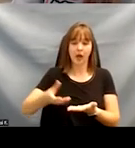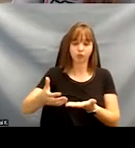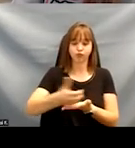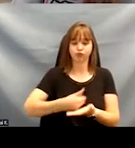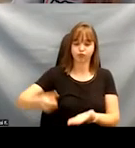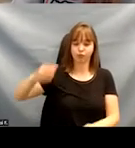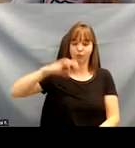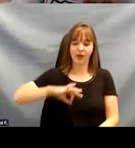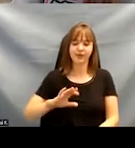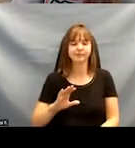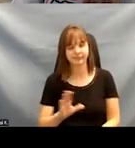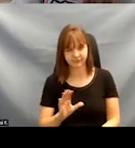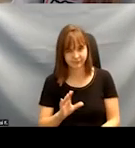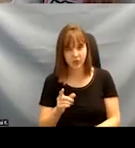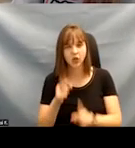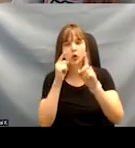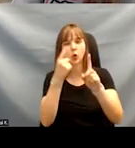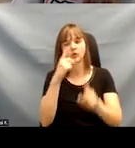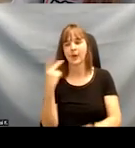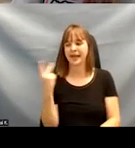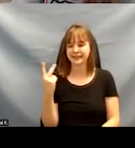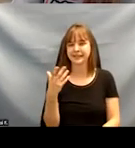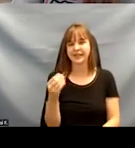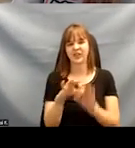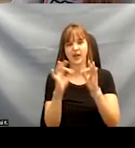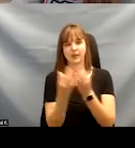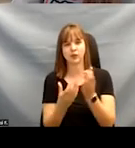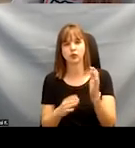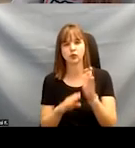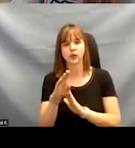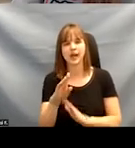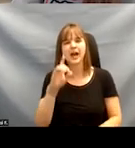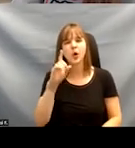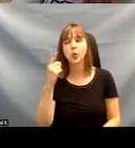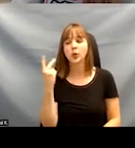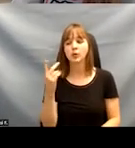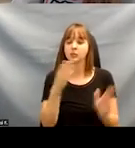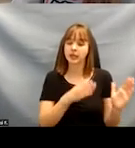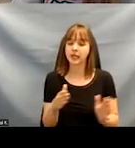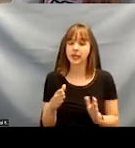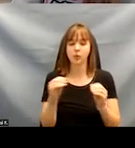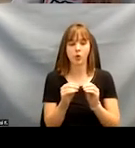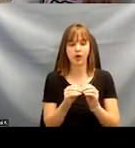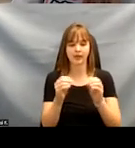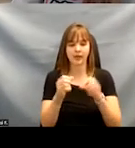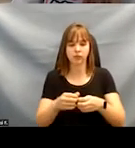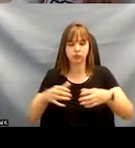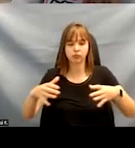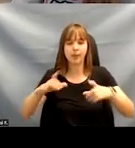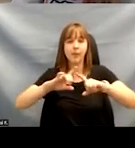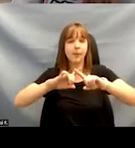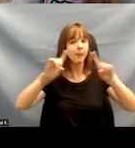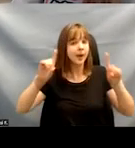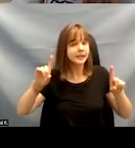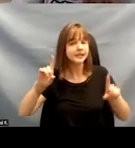We were all set to do some expansion. And then I think, like everybody else, the pandemic really changed kind of what we were looking at.